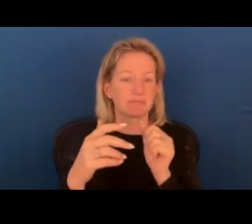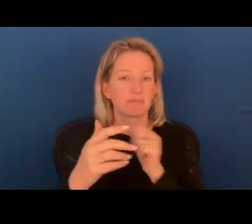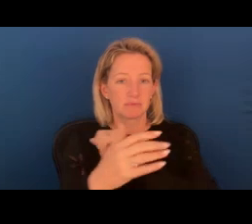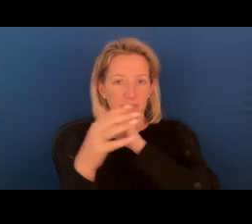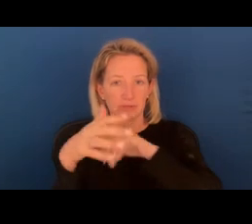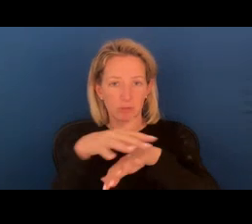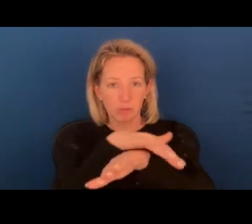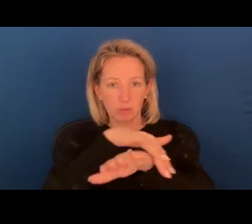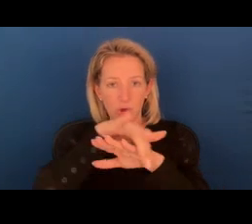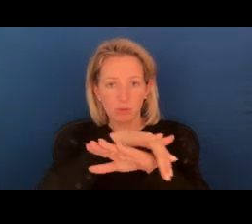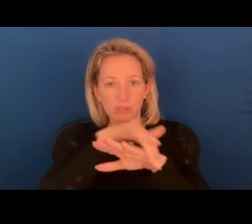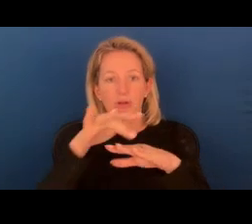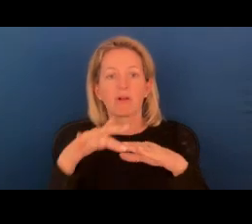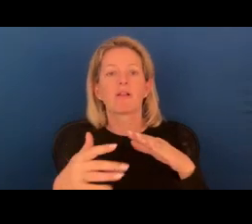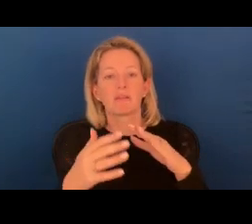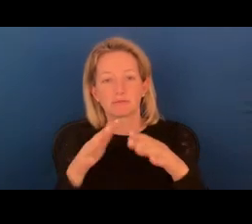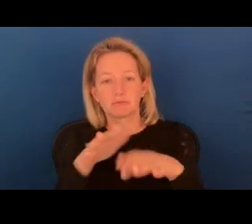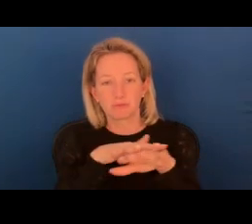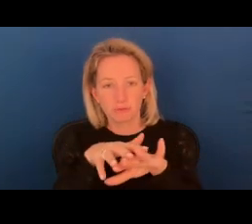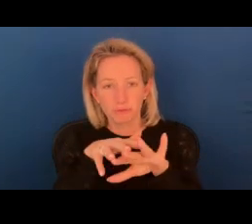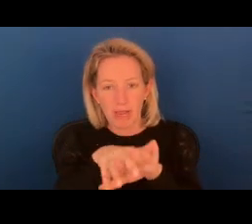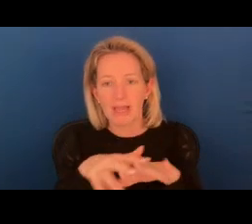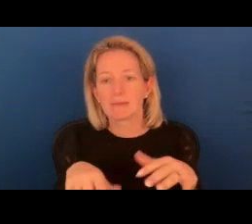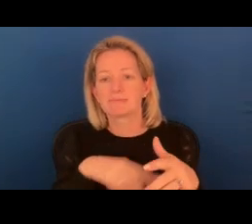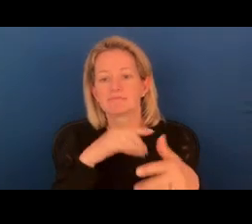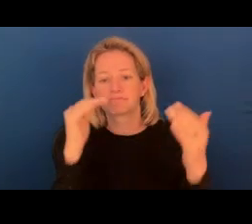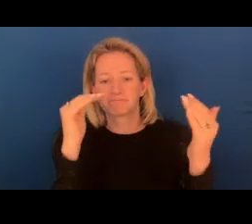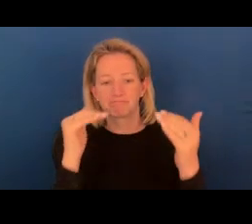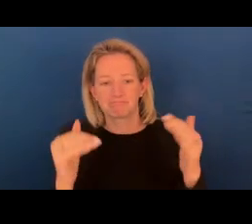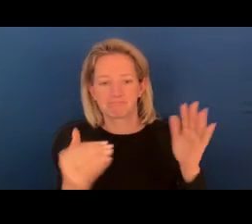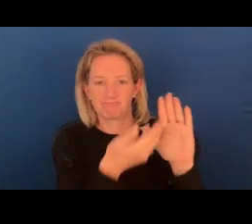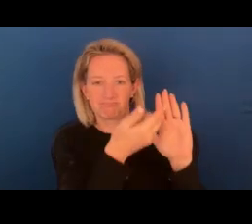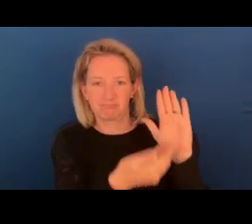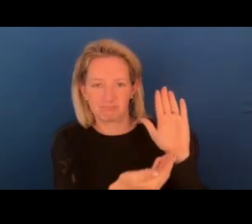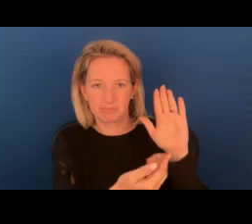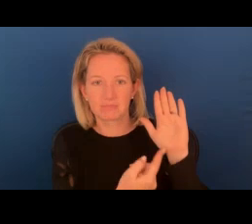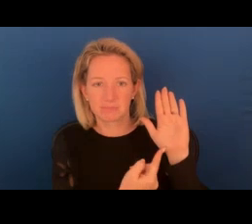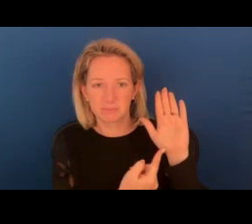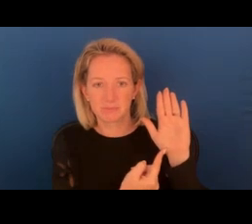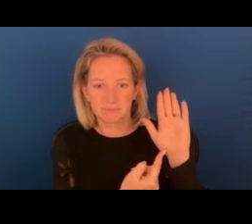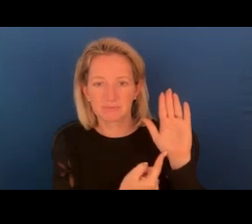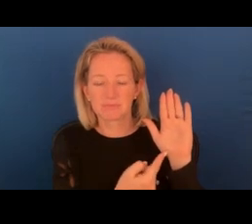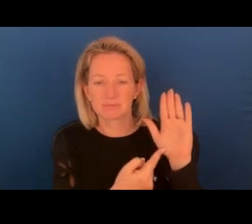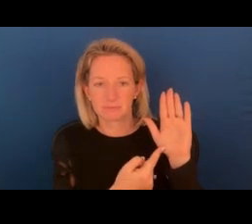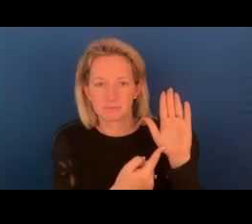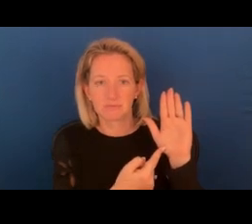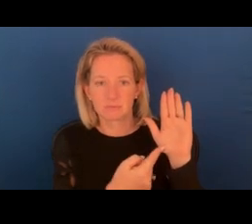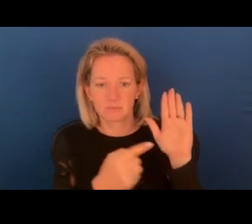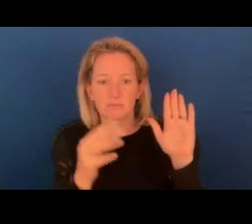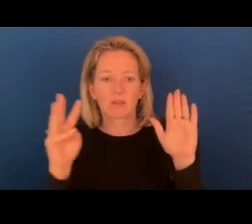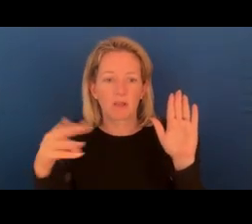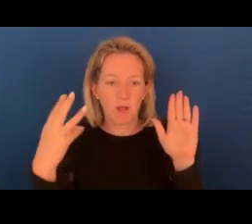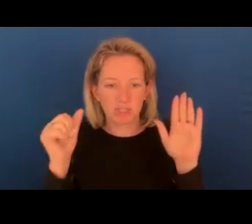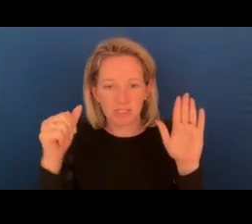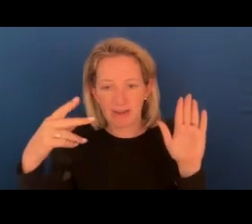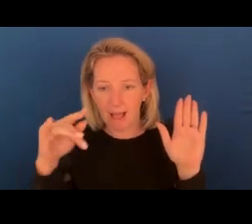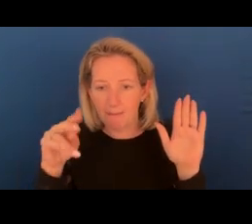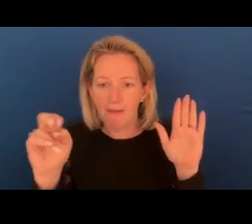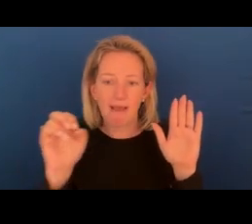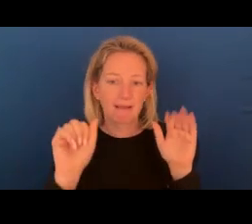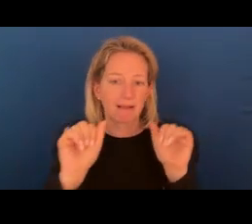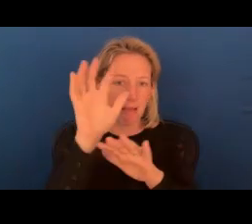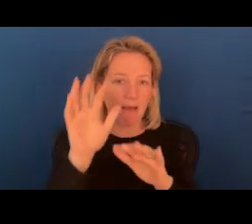Coast Guard Chief Petty Officers Association, the Washington Alpine Club, and the Mountaineers to